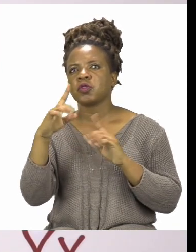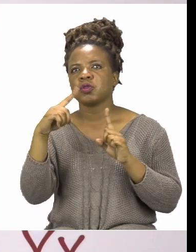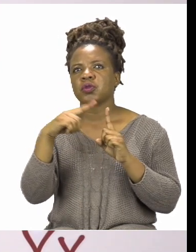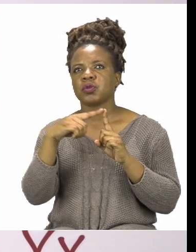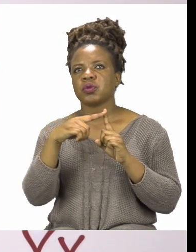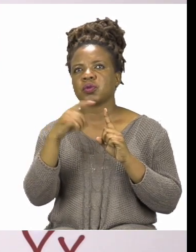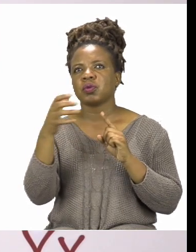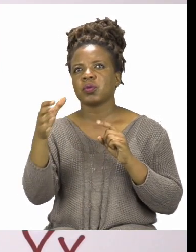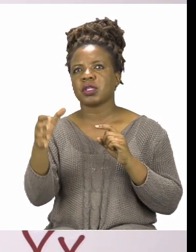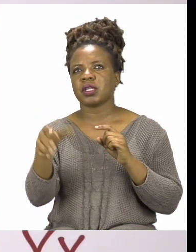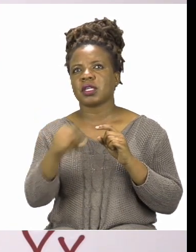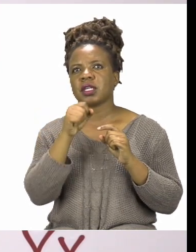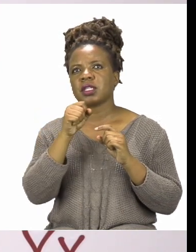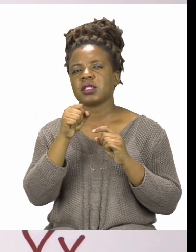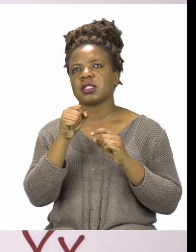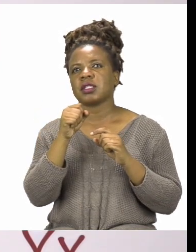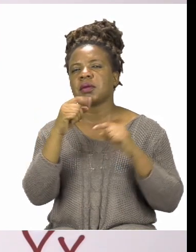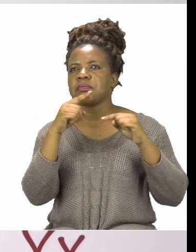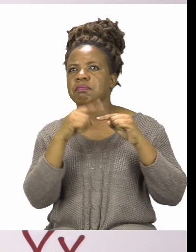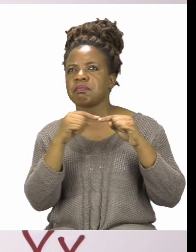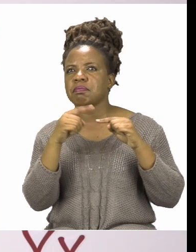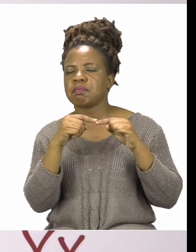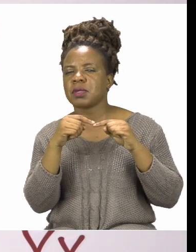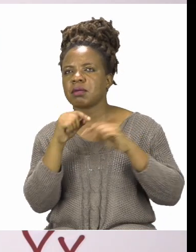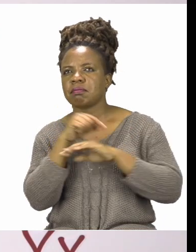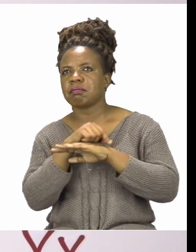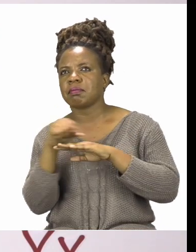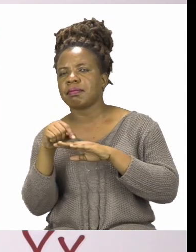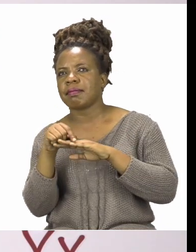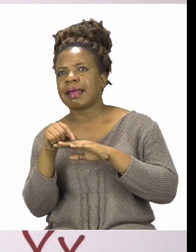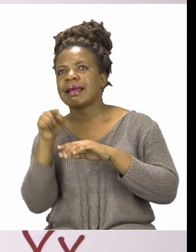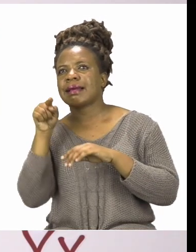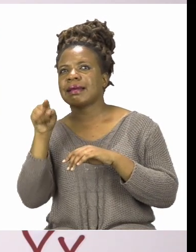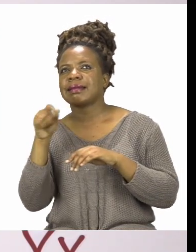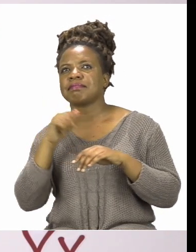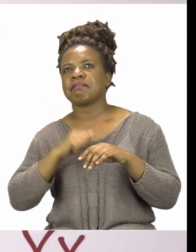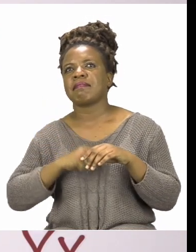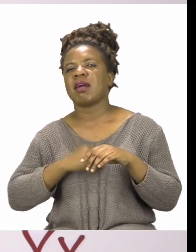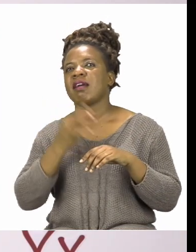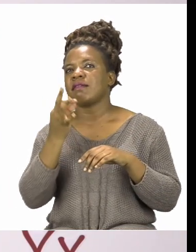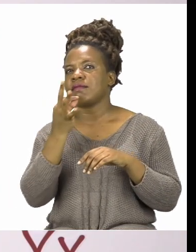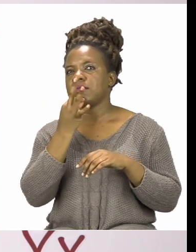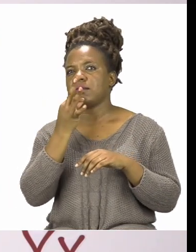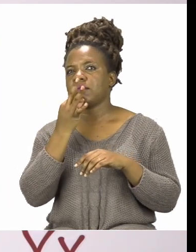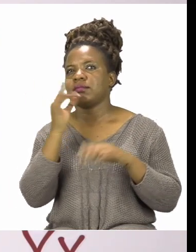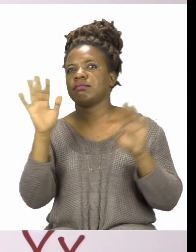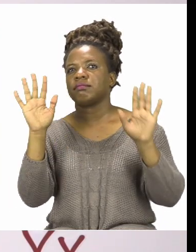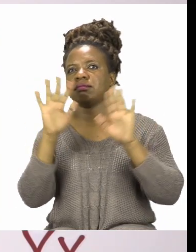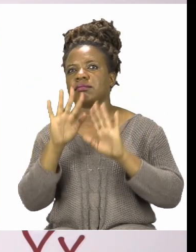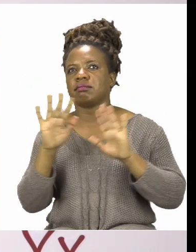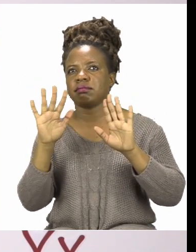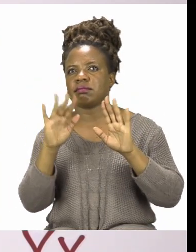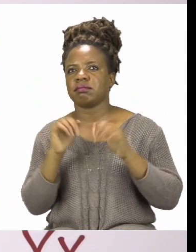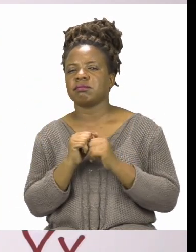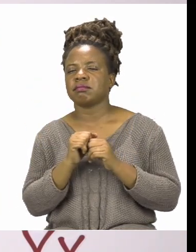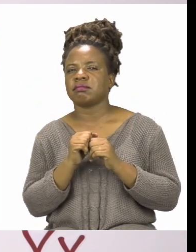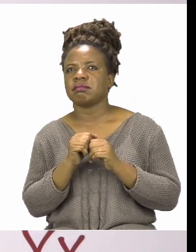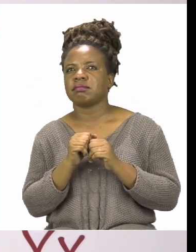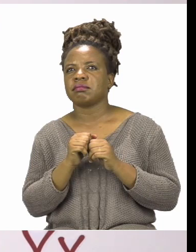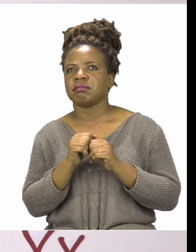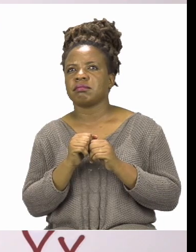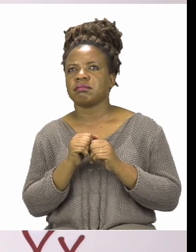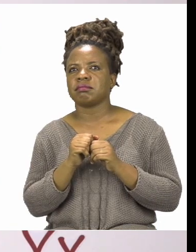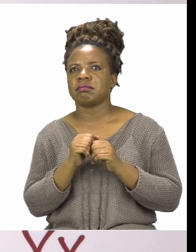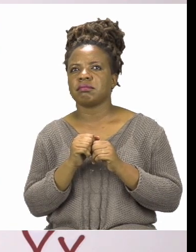favorite color. We're going to try and fill it in using the word after. I'd also like you to do the same